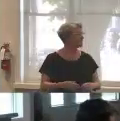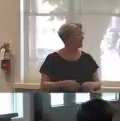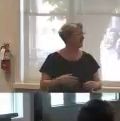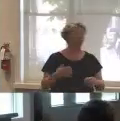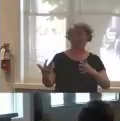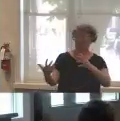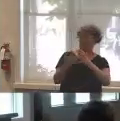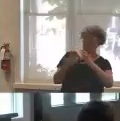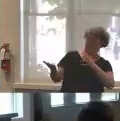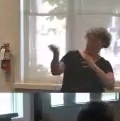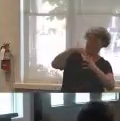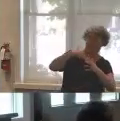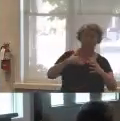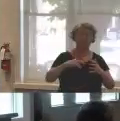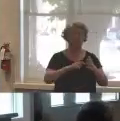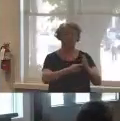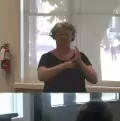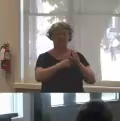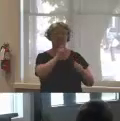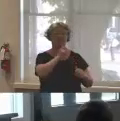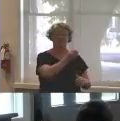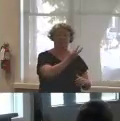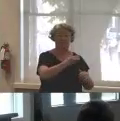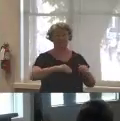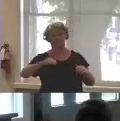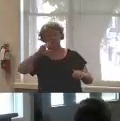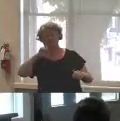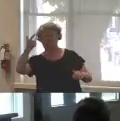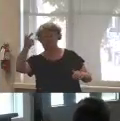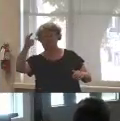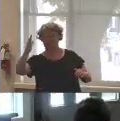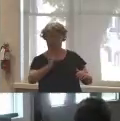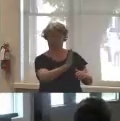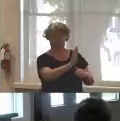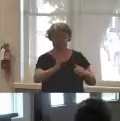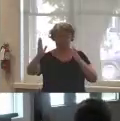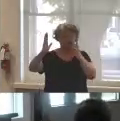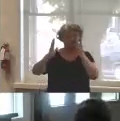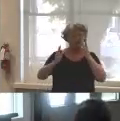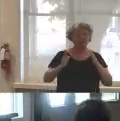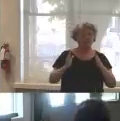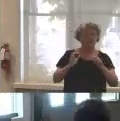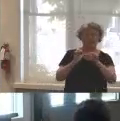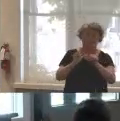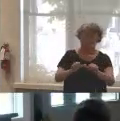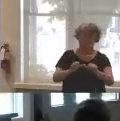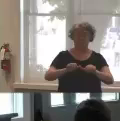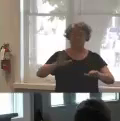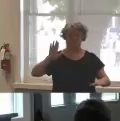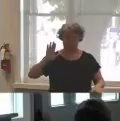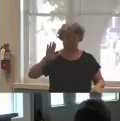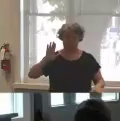Eligibility requirements for our program is that youth are 12 to 21 of years of age, sorry, and they are permanent residents